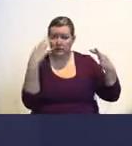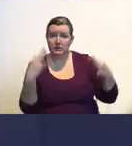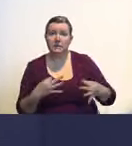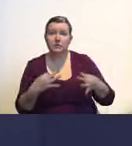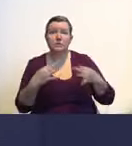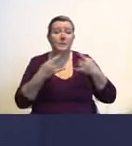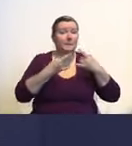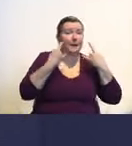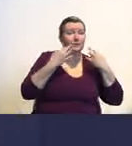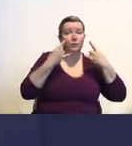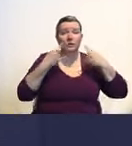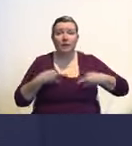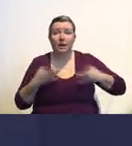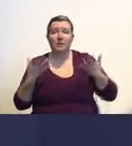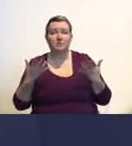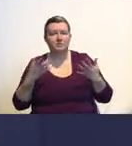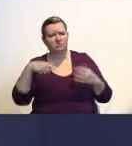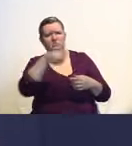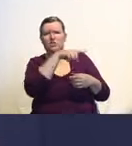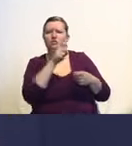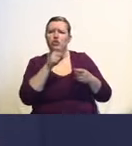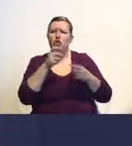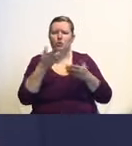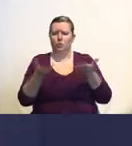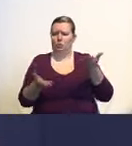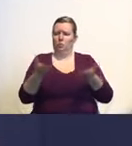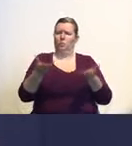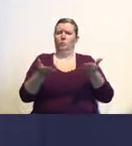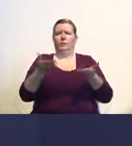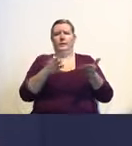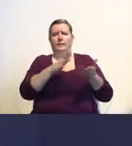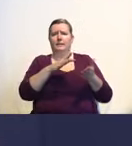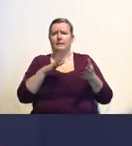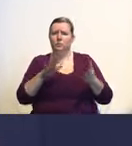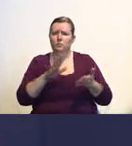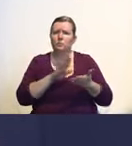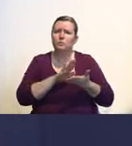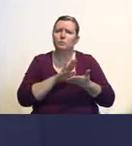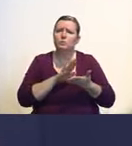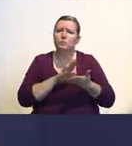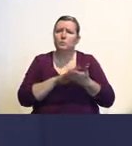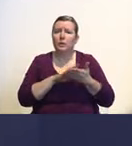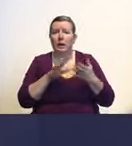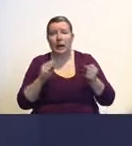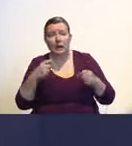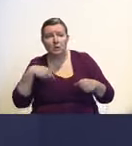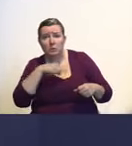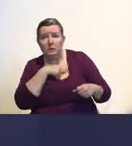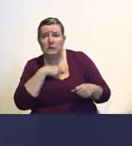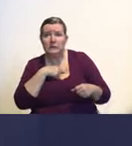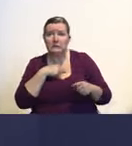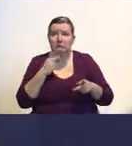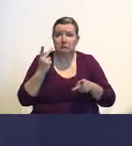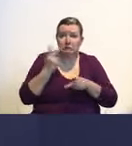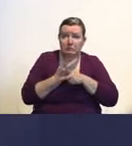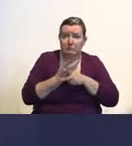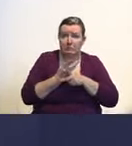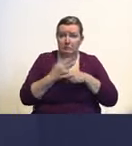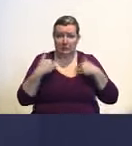decisions, they should consider the school's or child care center's ability to maintain physical